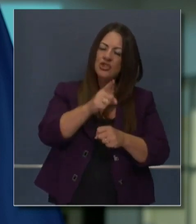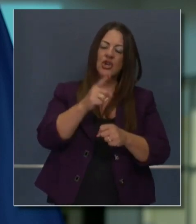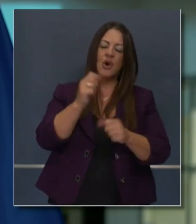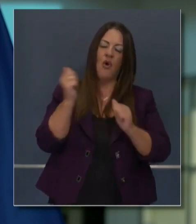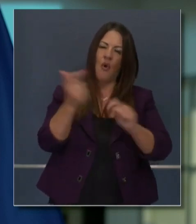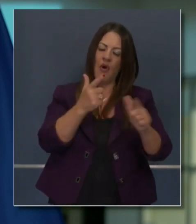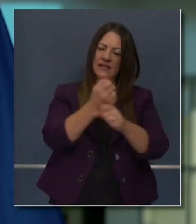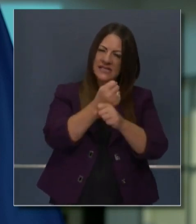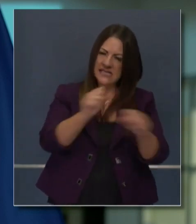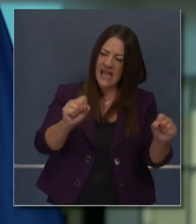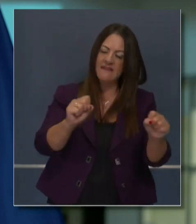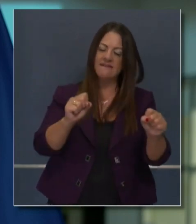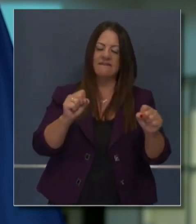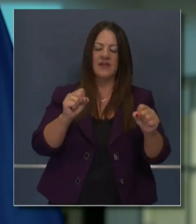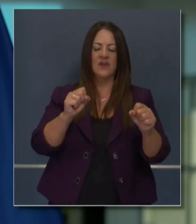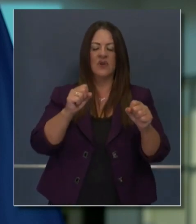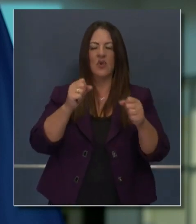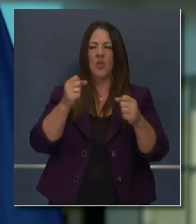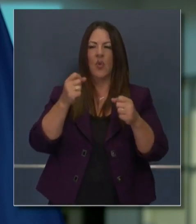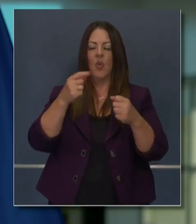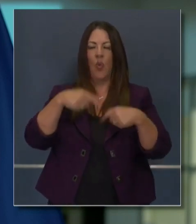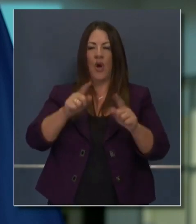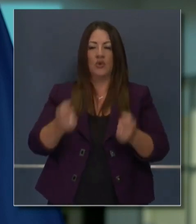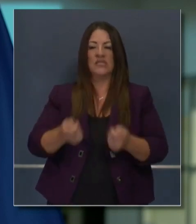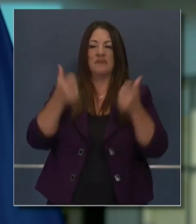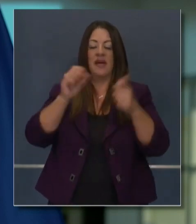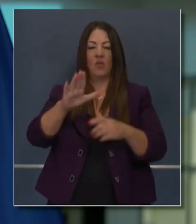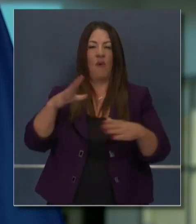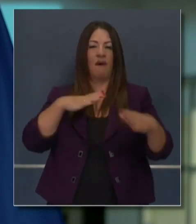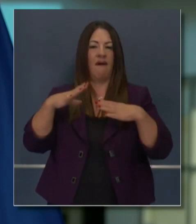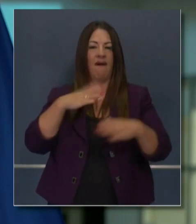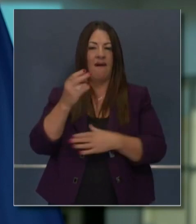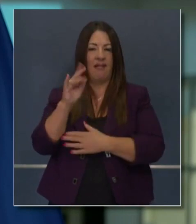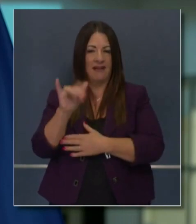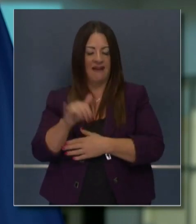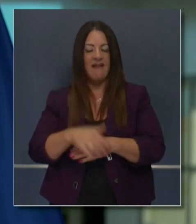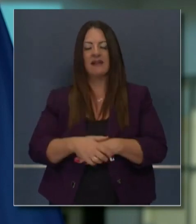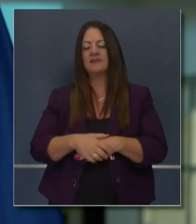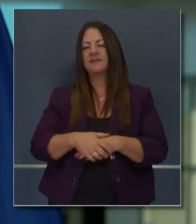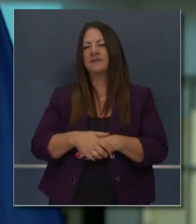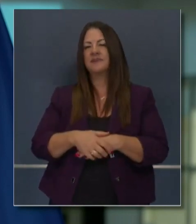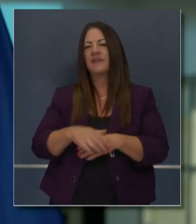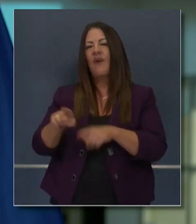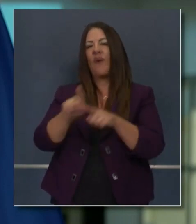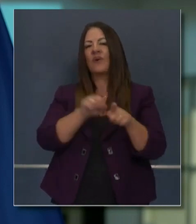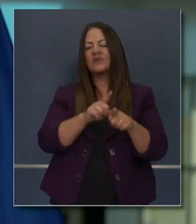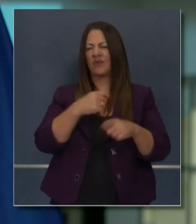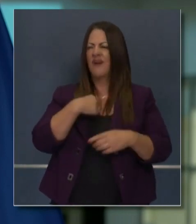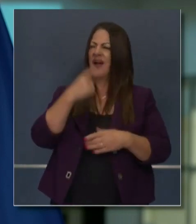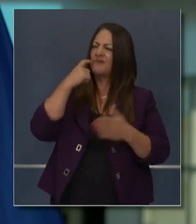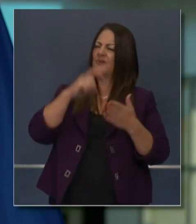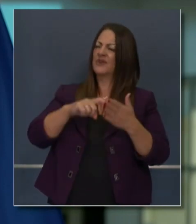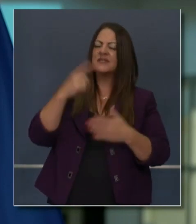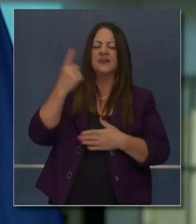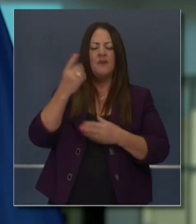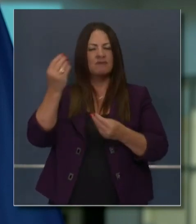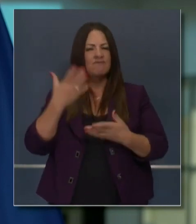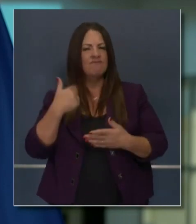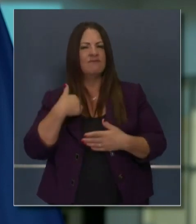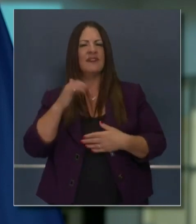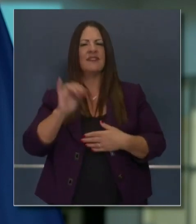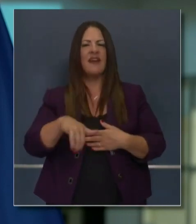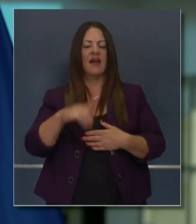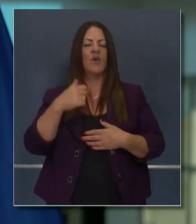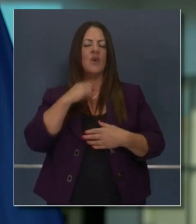safe manner, as Halloween is this weekend. We're also will be putting out soon, I read somewhere, and some folks asserting that we